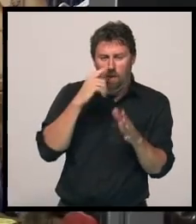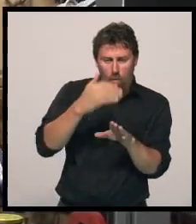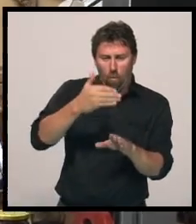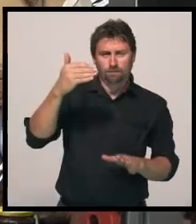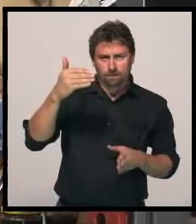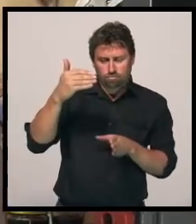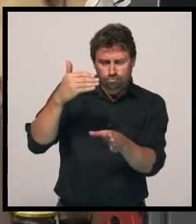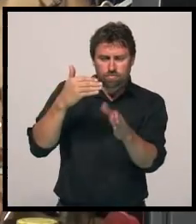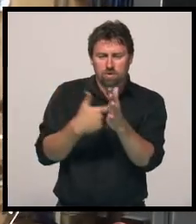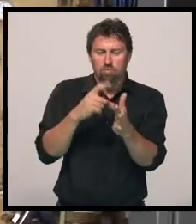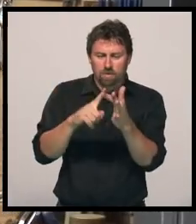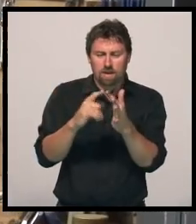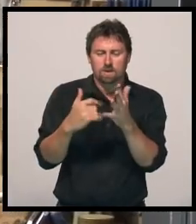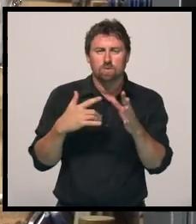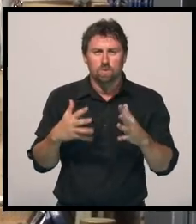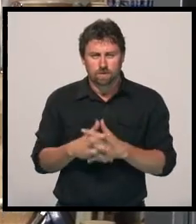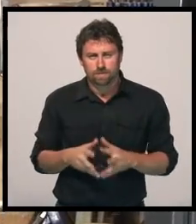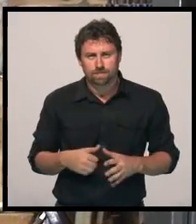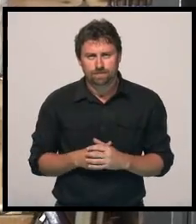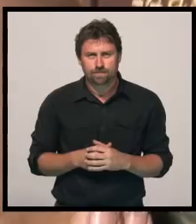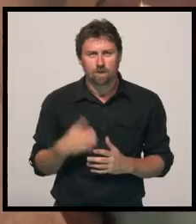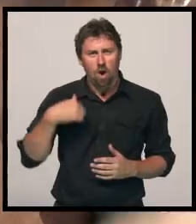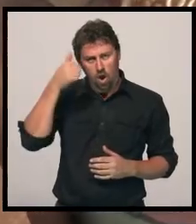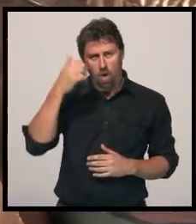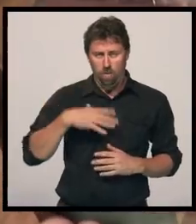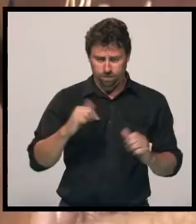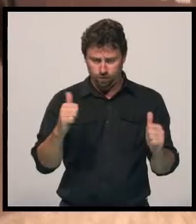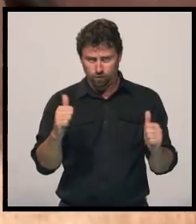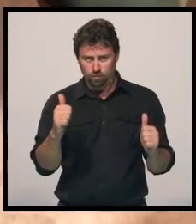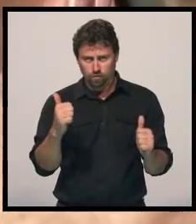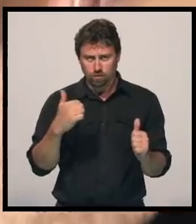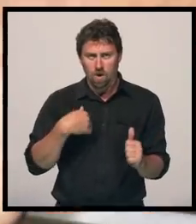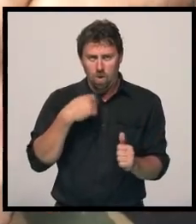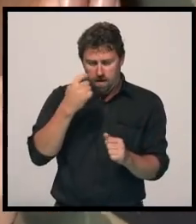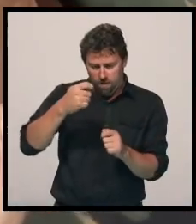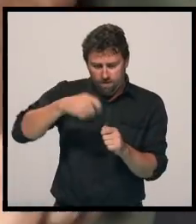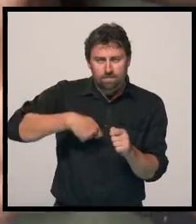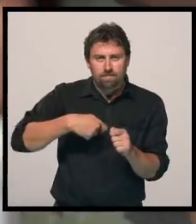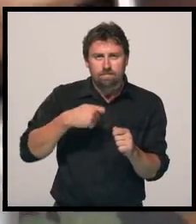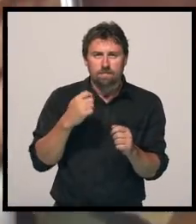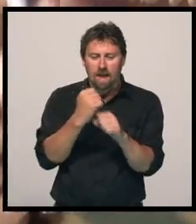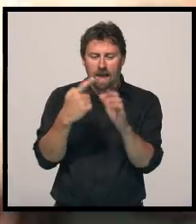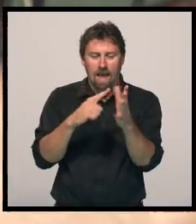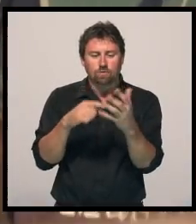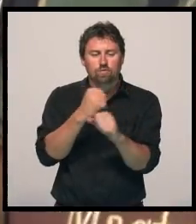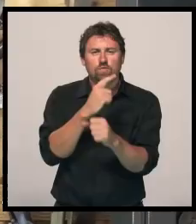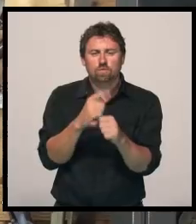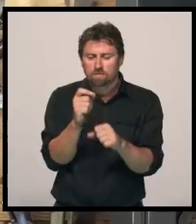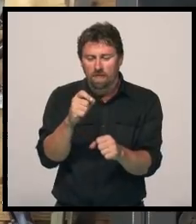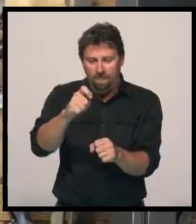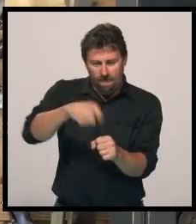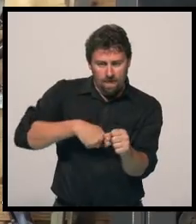fence. I know the thickness of the finished article that I want. So I make a marking gauge and I mark down both edges